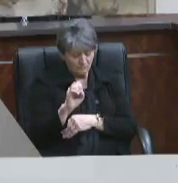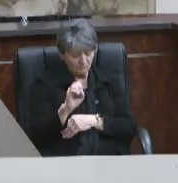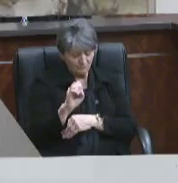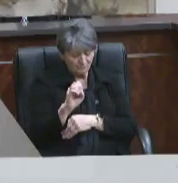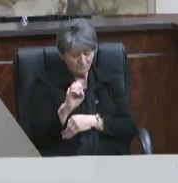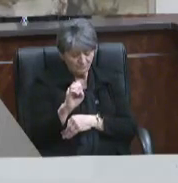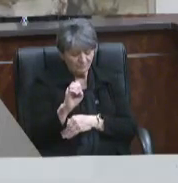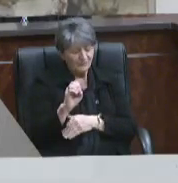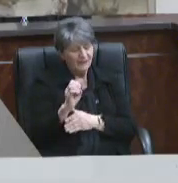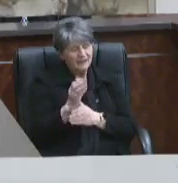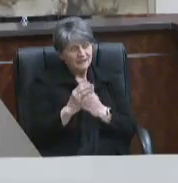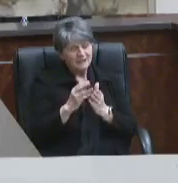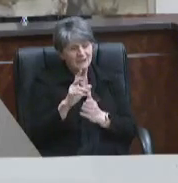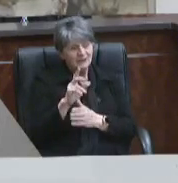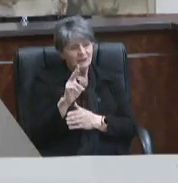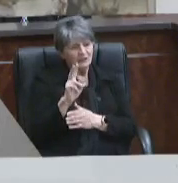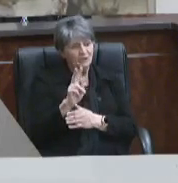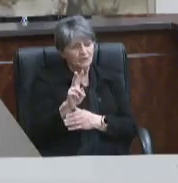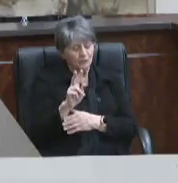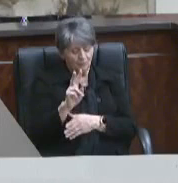2017.2, 2017.3,